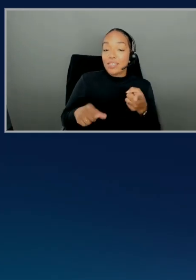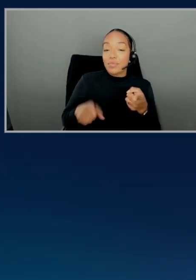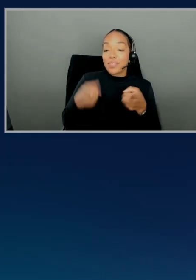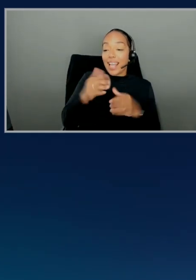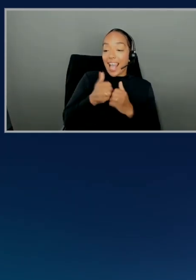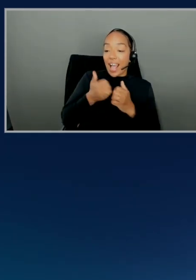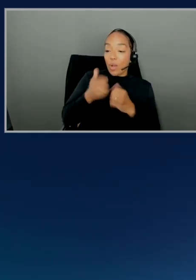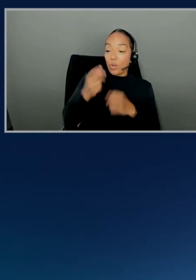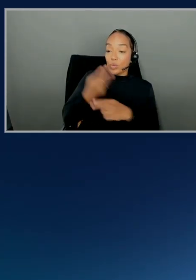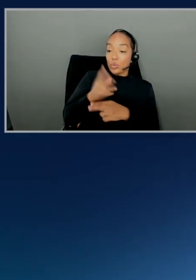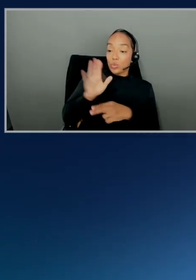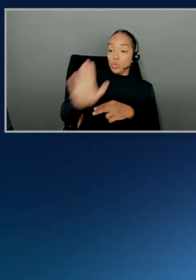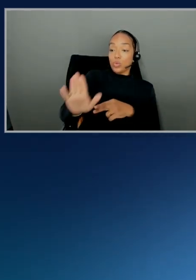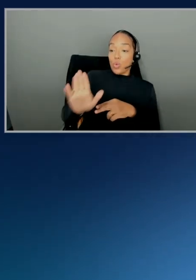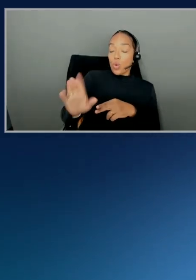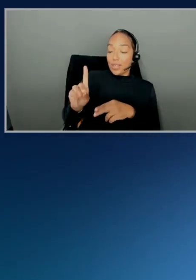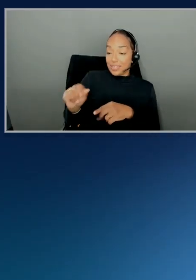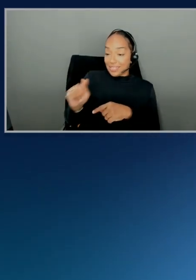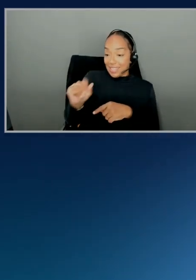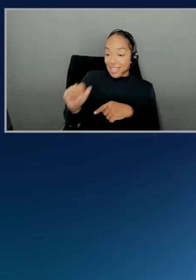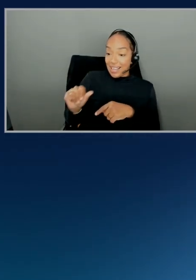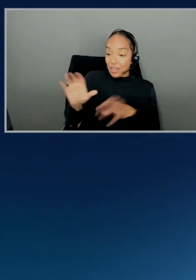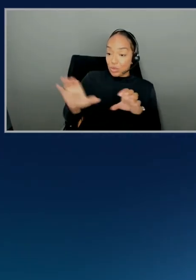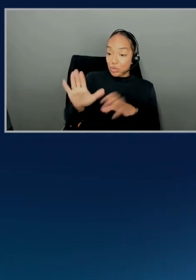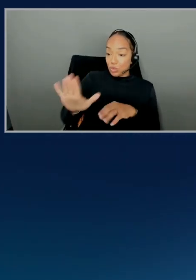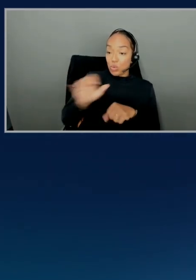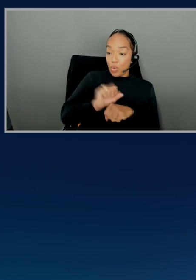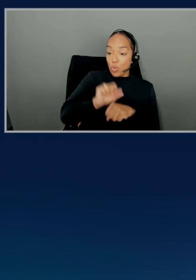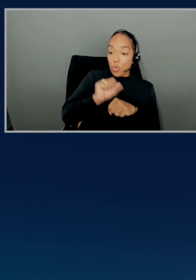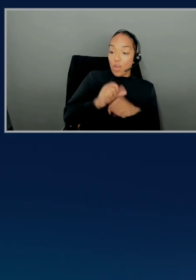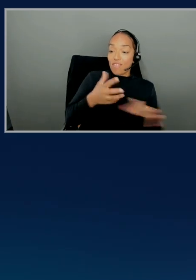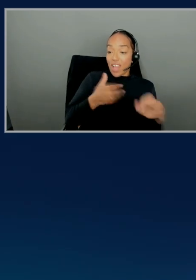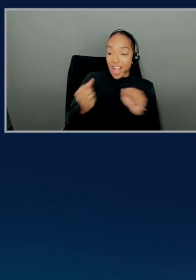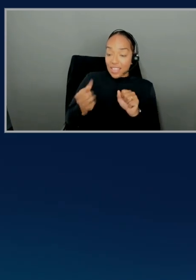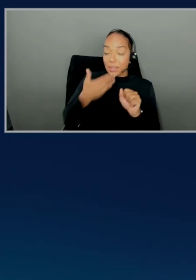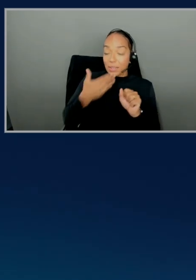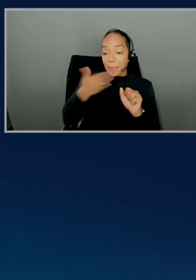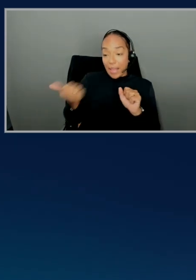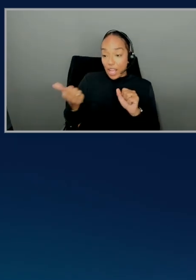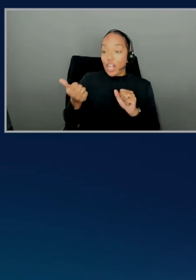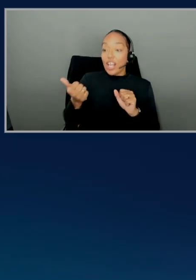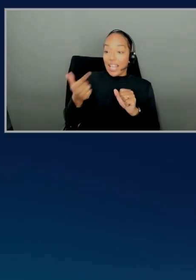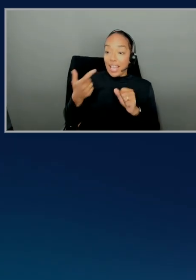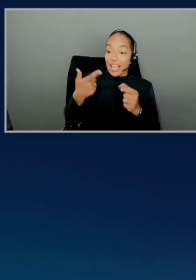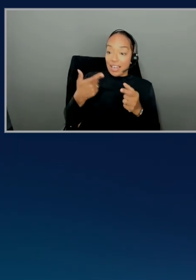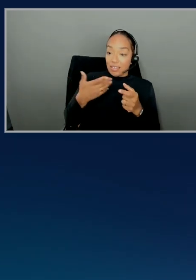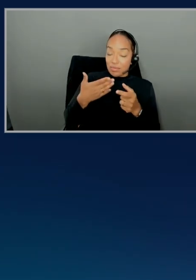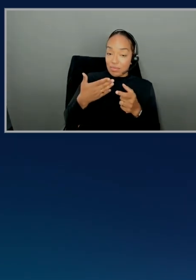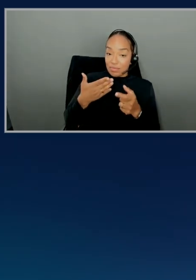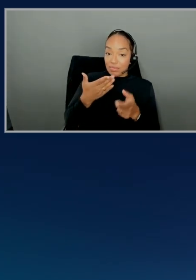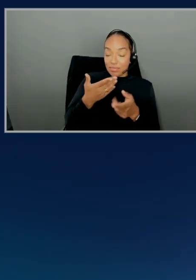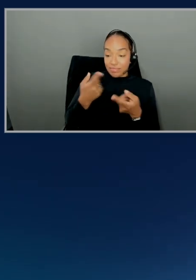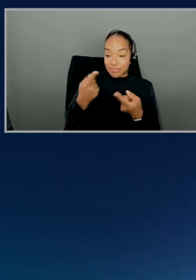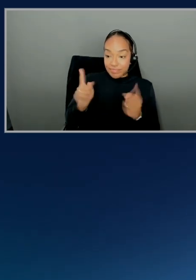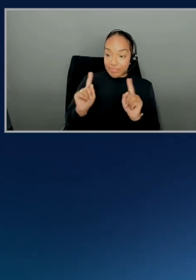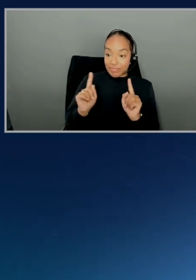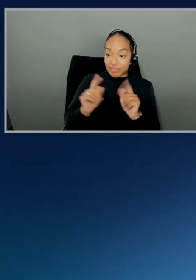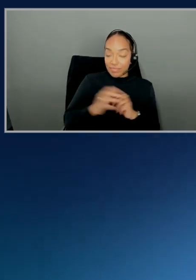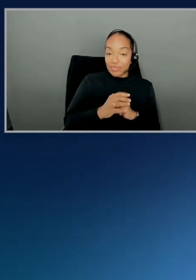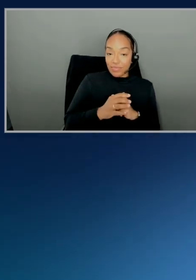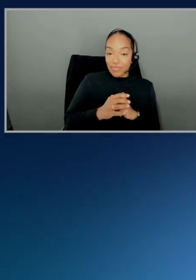enterprise data to do this work faster, better, more efficiently? So we can give back time for that lunch we just rushed you from,